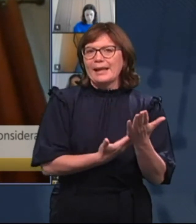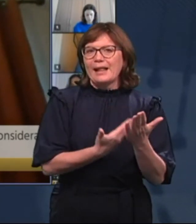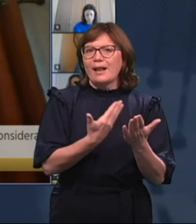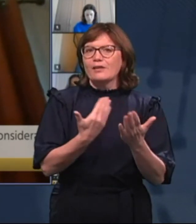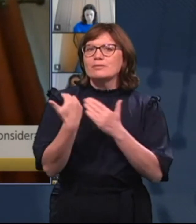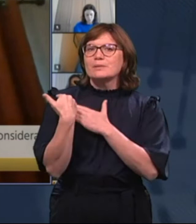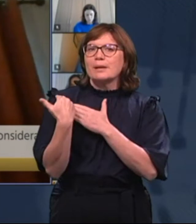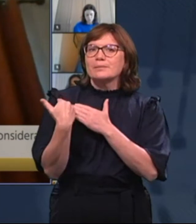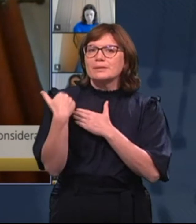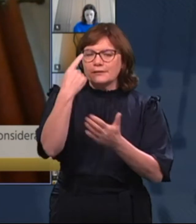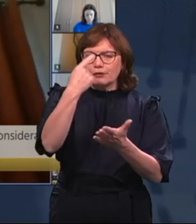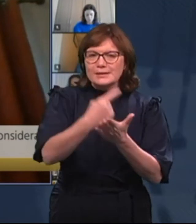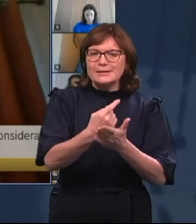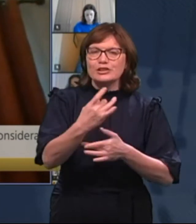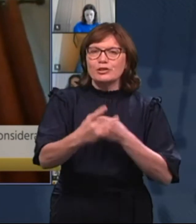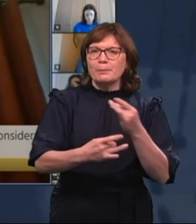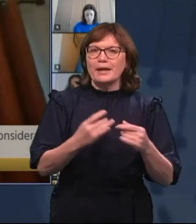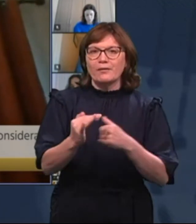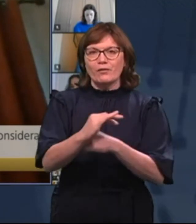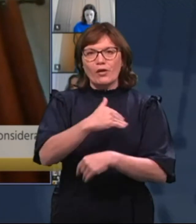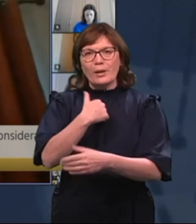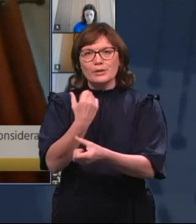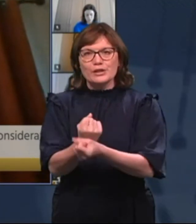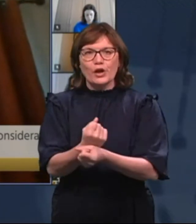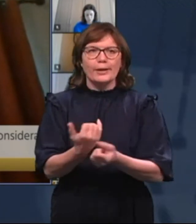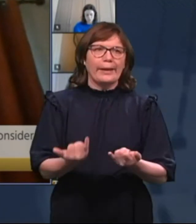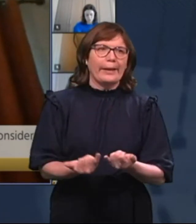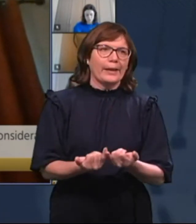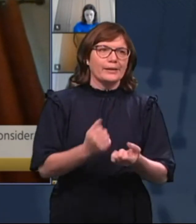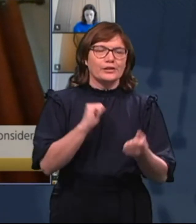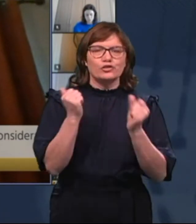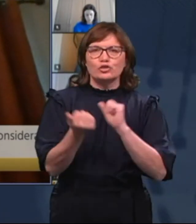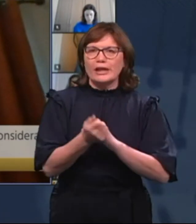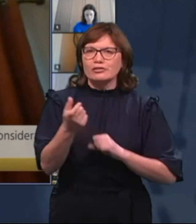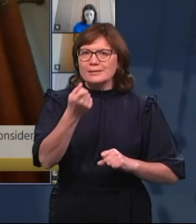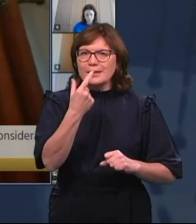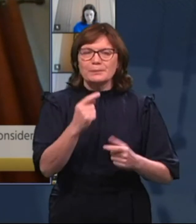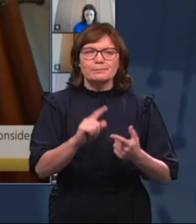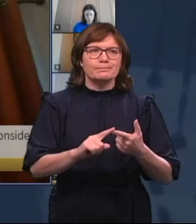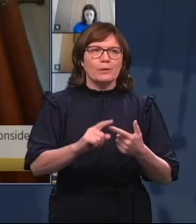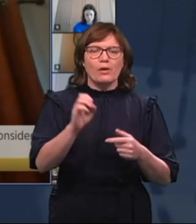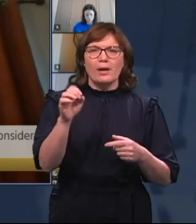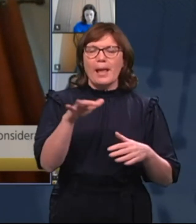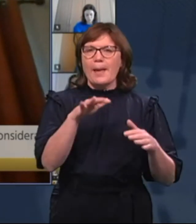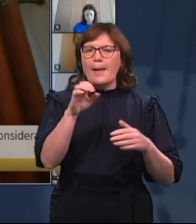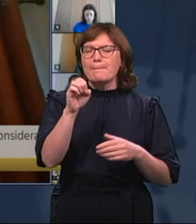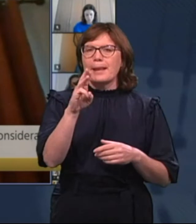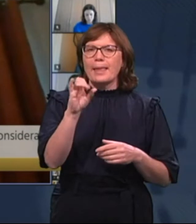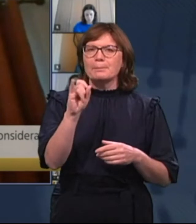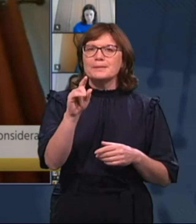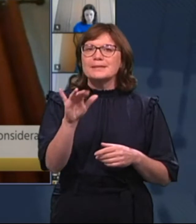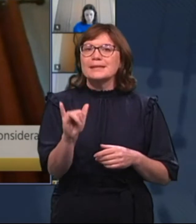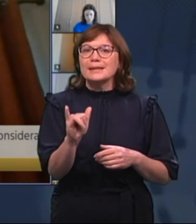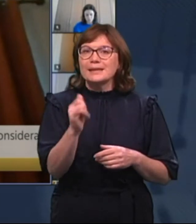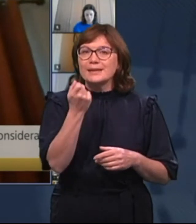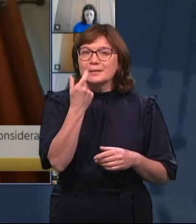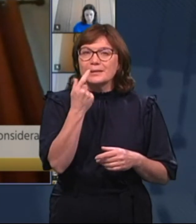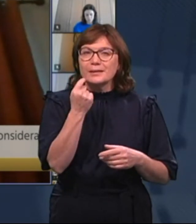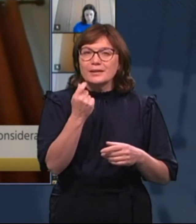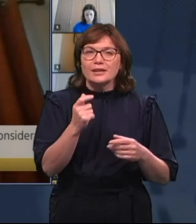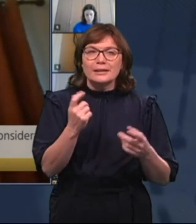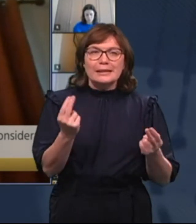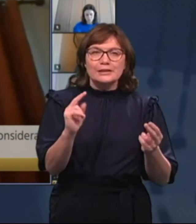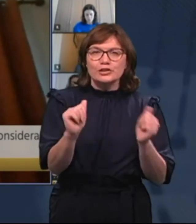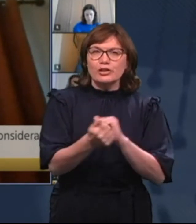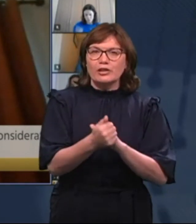making. Say if it comes down to changing medications or epilepsy medications, we would be, because